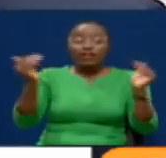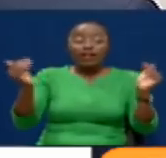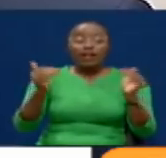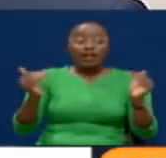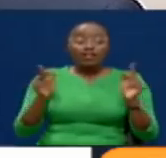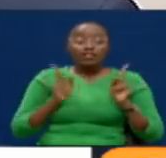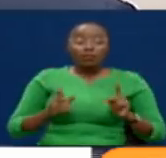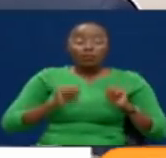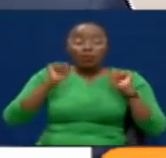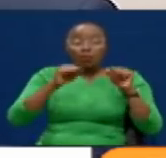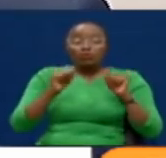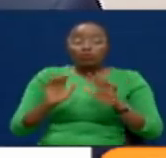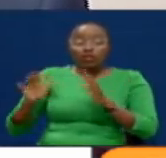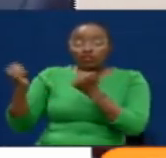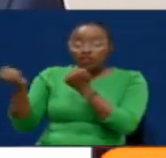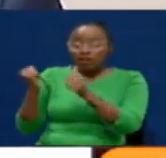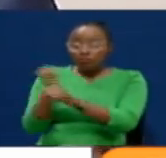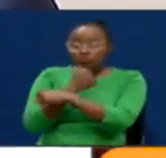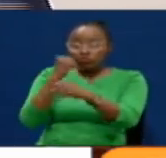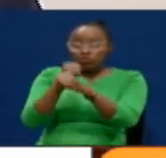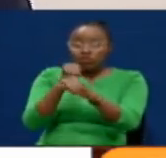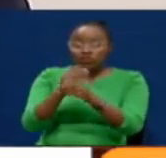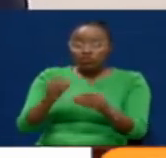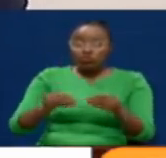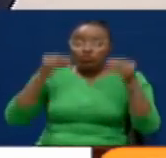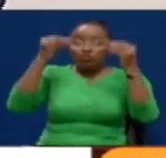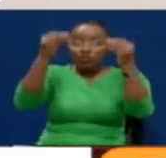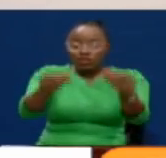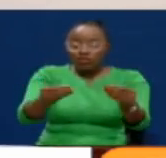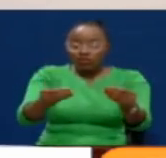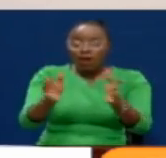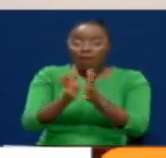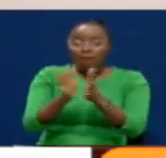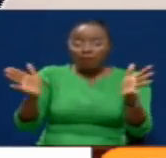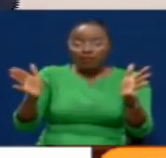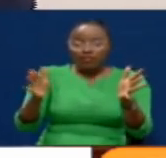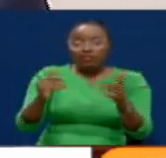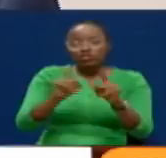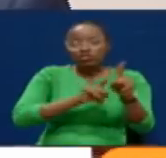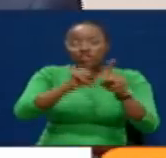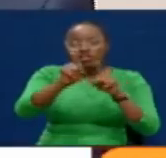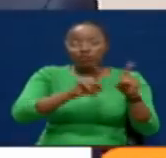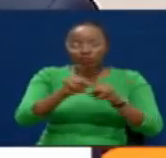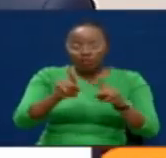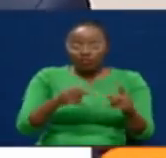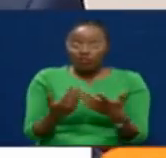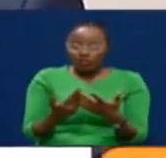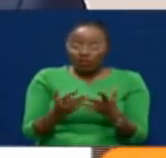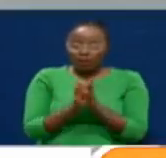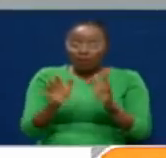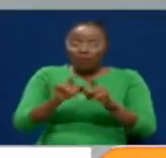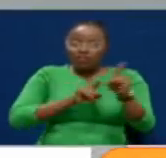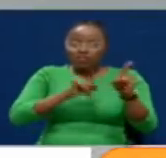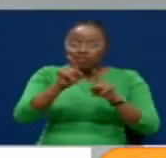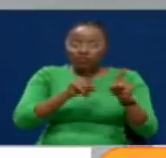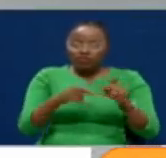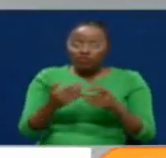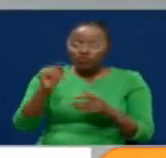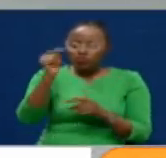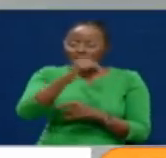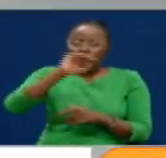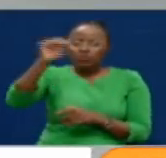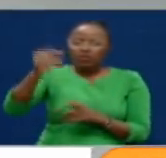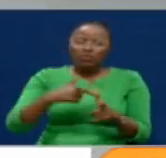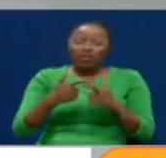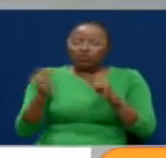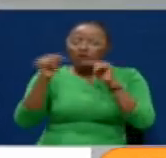be able to leave their cars. But you can't do that without providing reliable public transport. Alternative transport. Correct. Tell, don't come to town with your car. So how do you want me